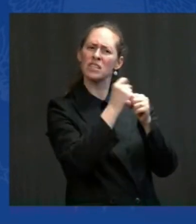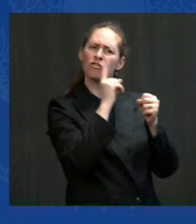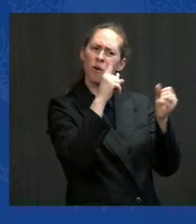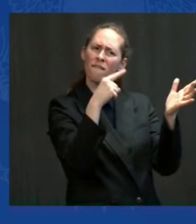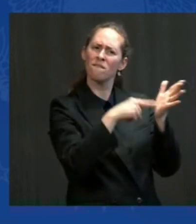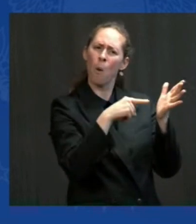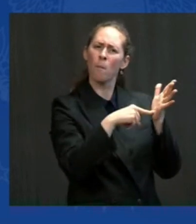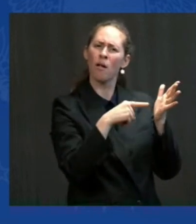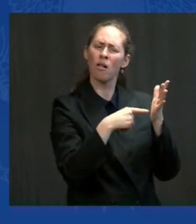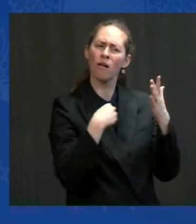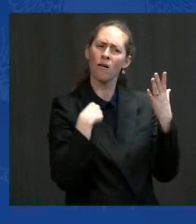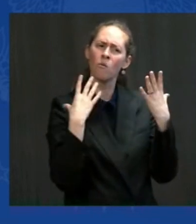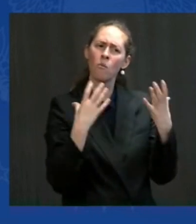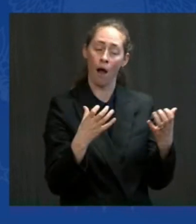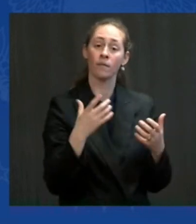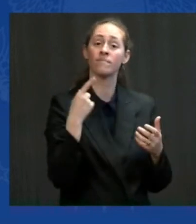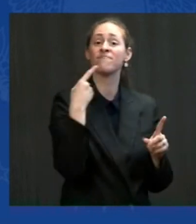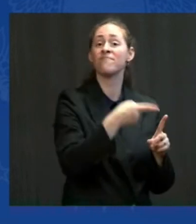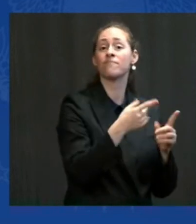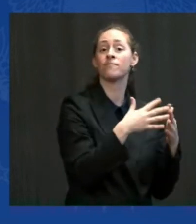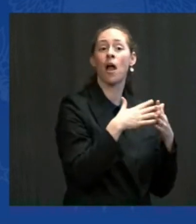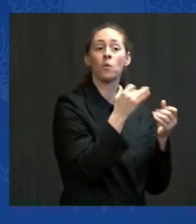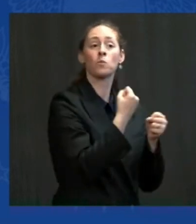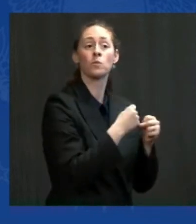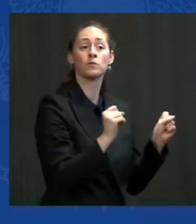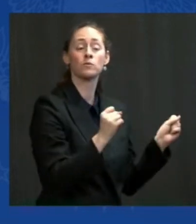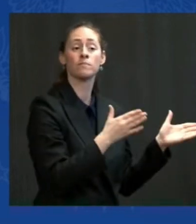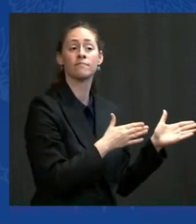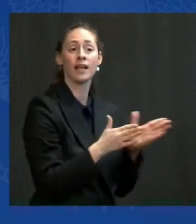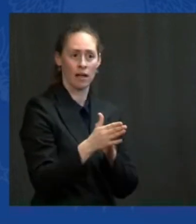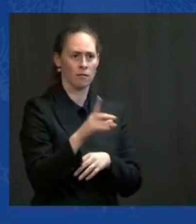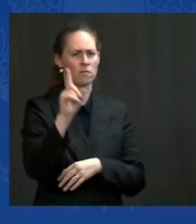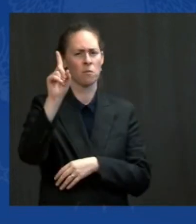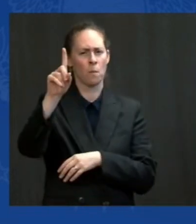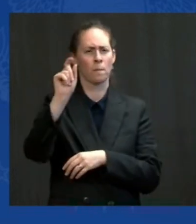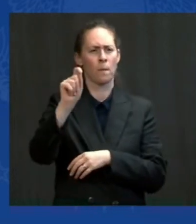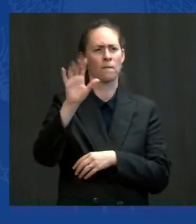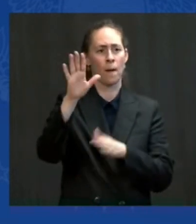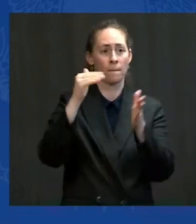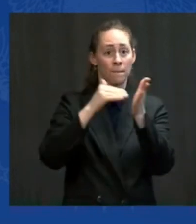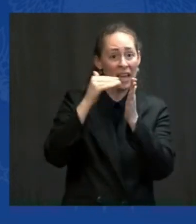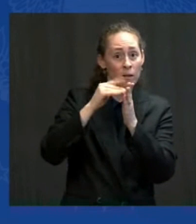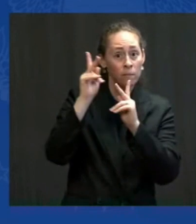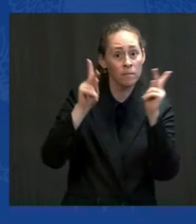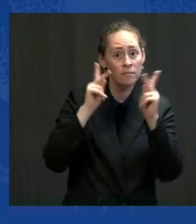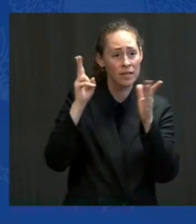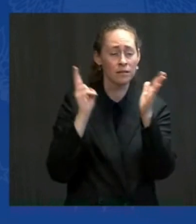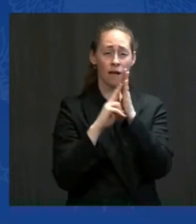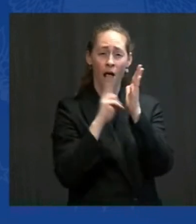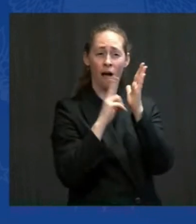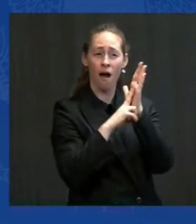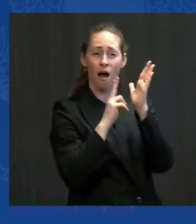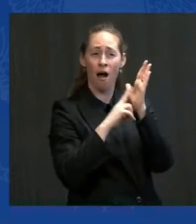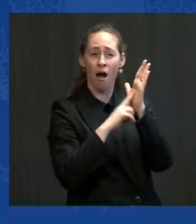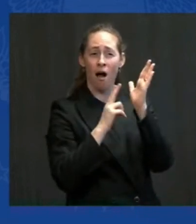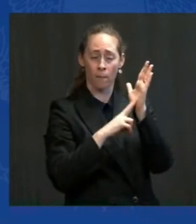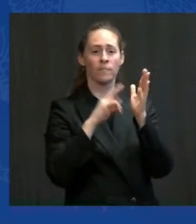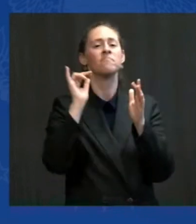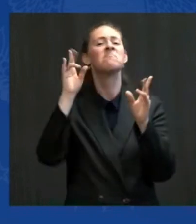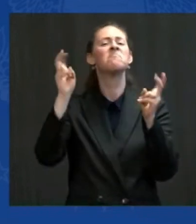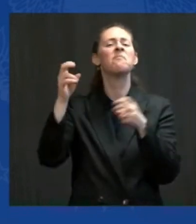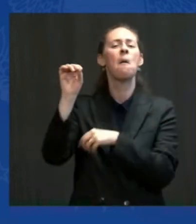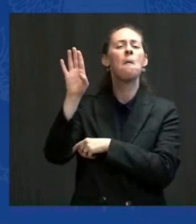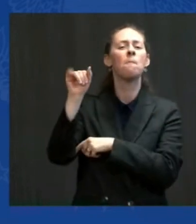Rescue Plan, more than 1.5 million people signed up for what used to be called Obamacare. I want to make these